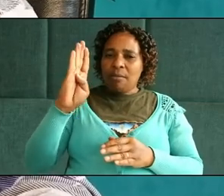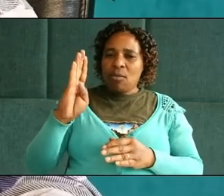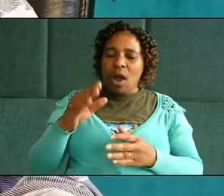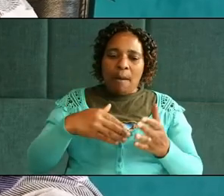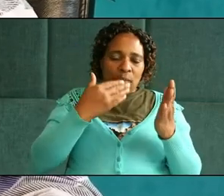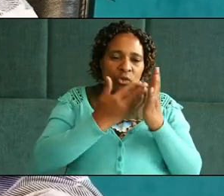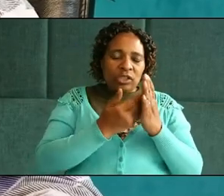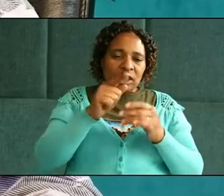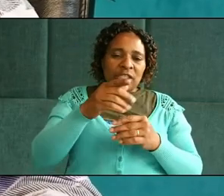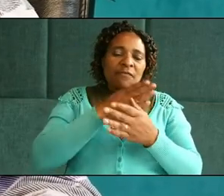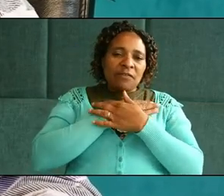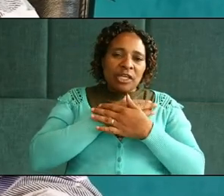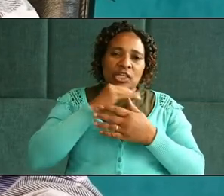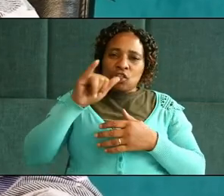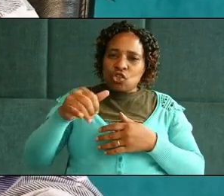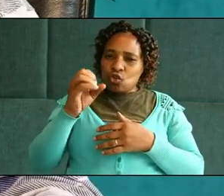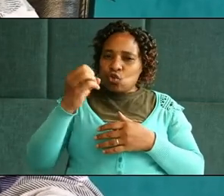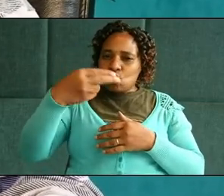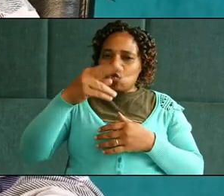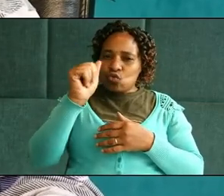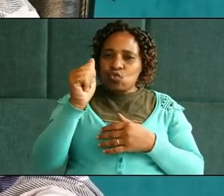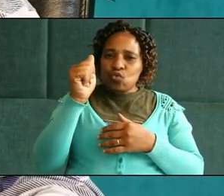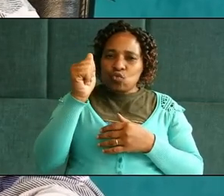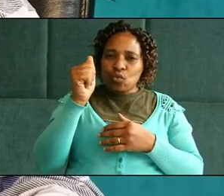Joshua with a group of other